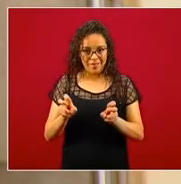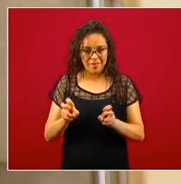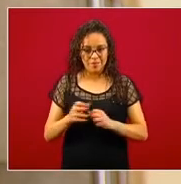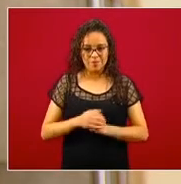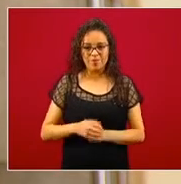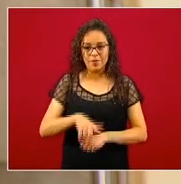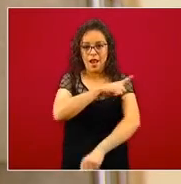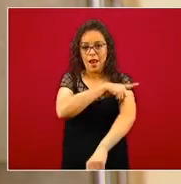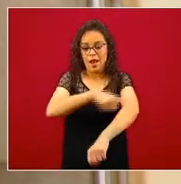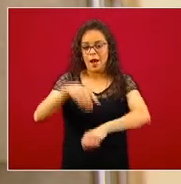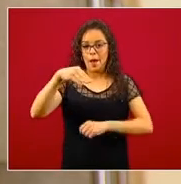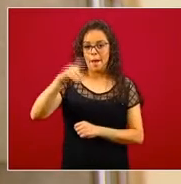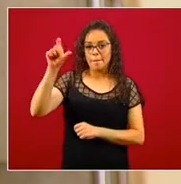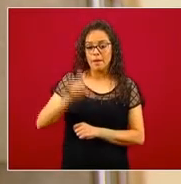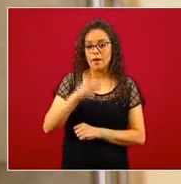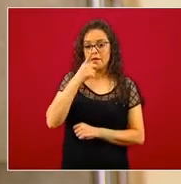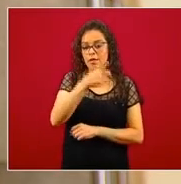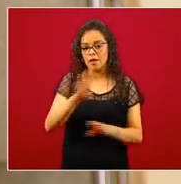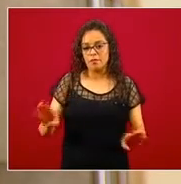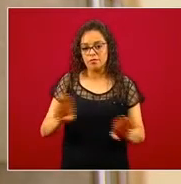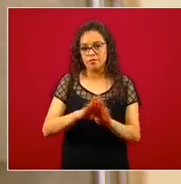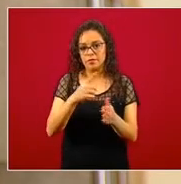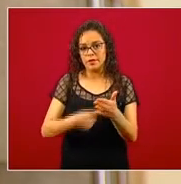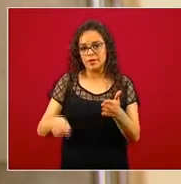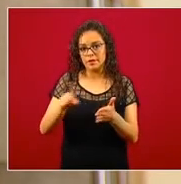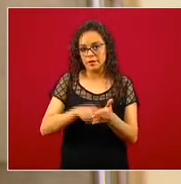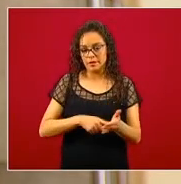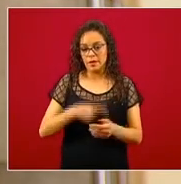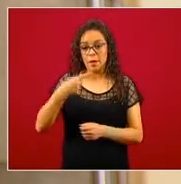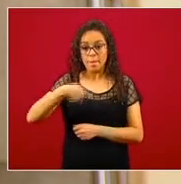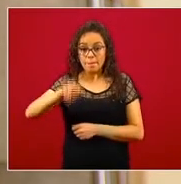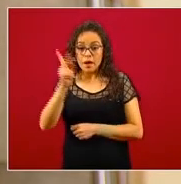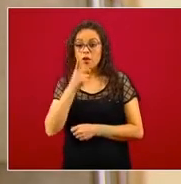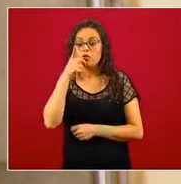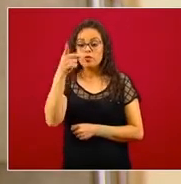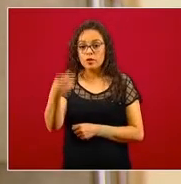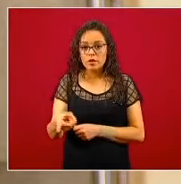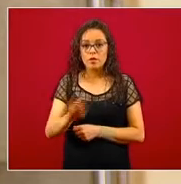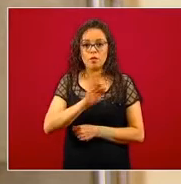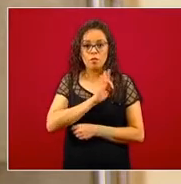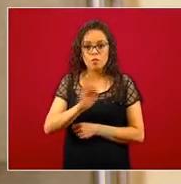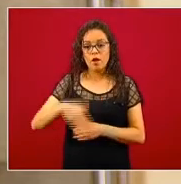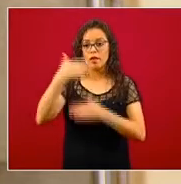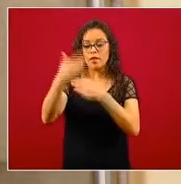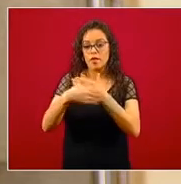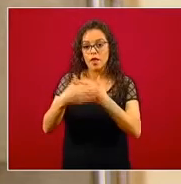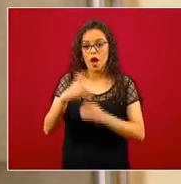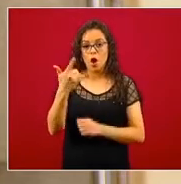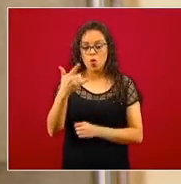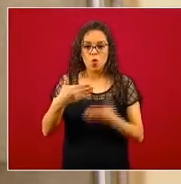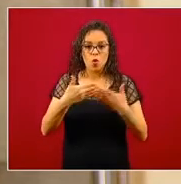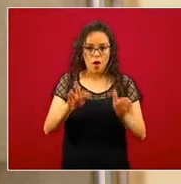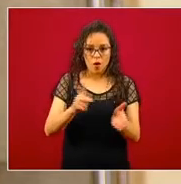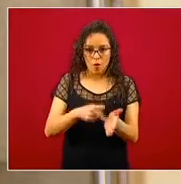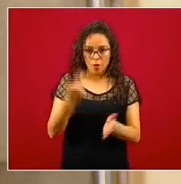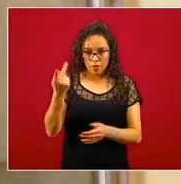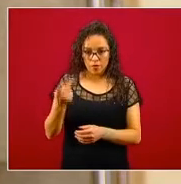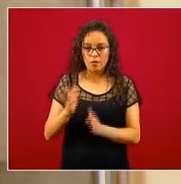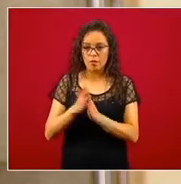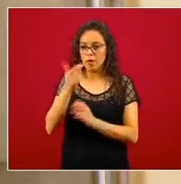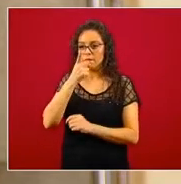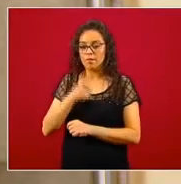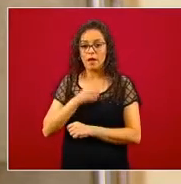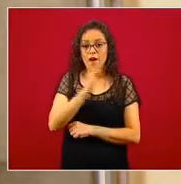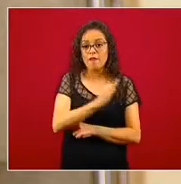of the system in this case. Please, could you clarify this? And second, you told us that every Saturday